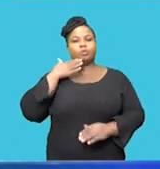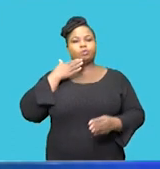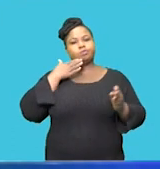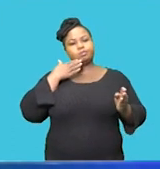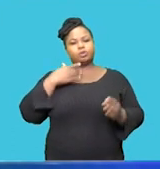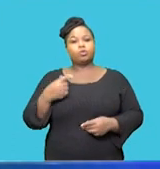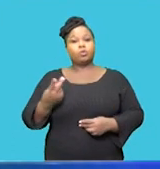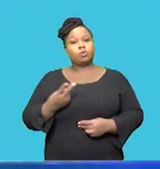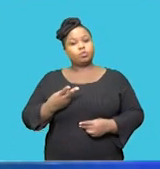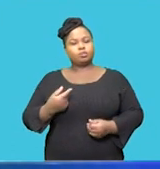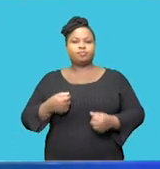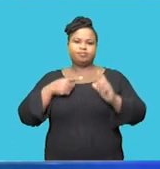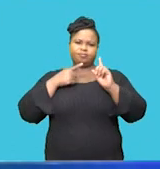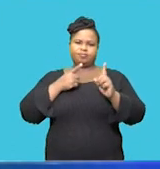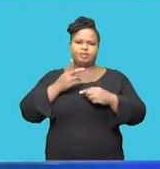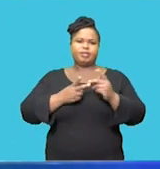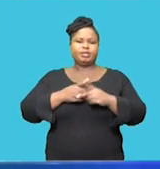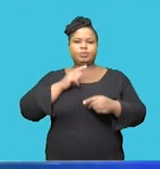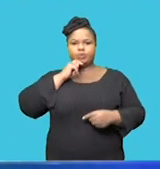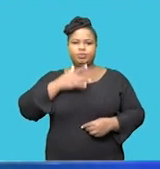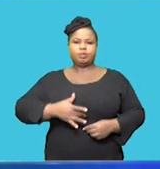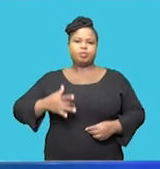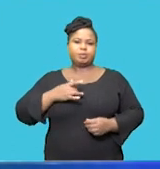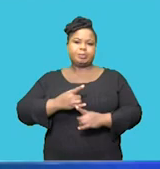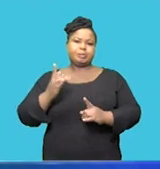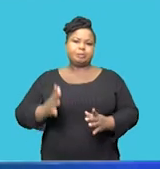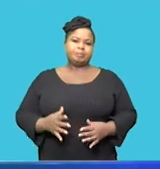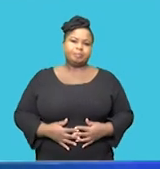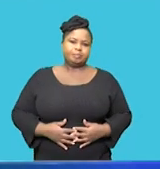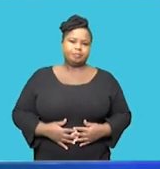and reinforcing their status as true champions.